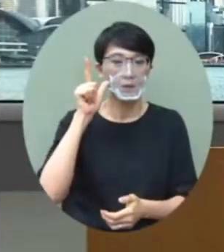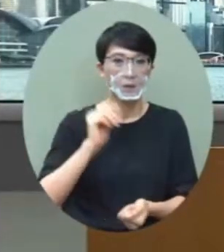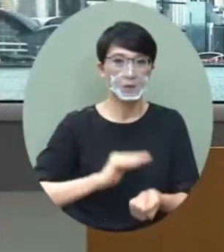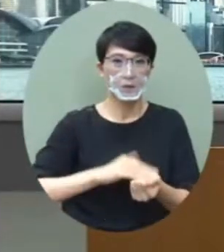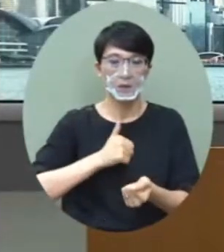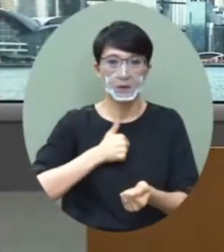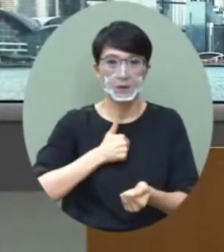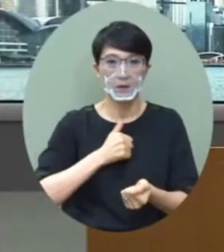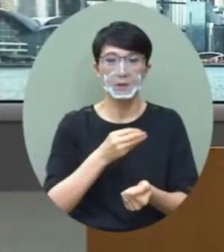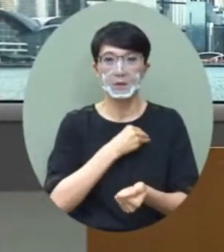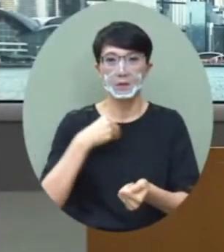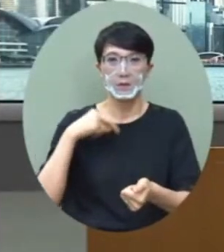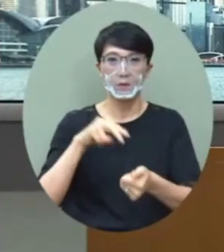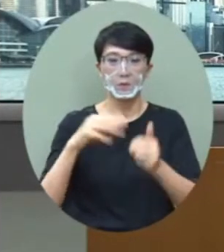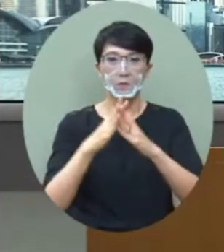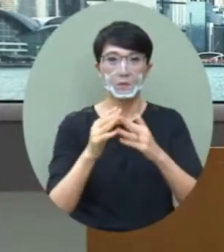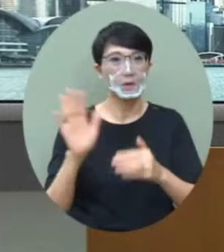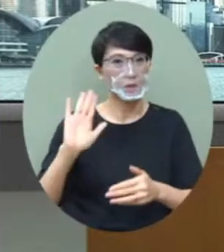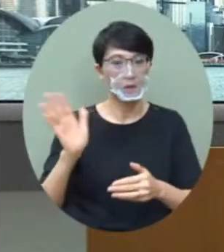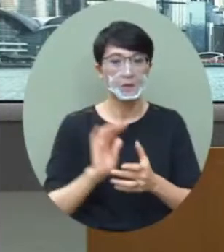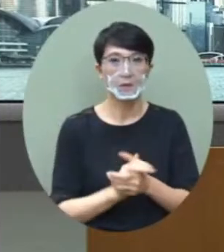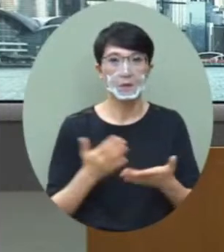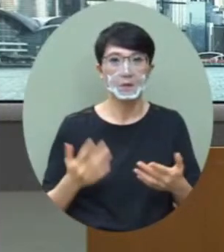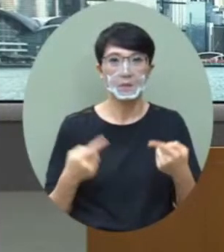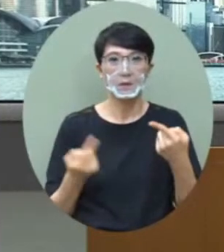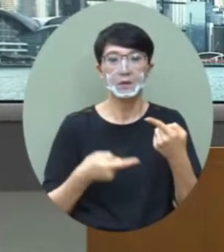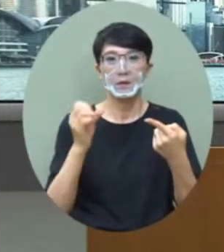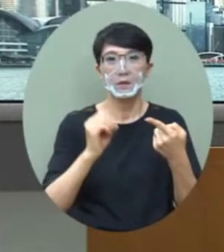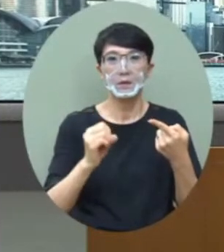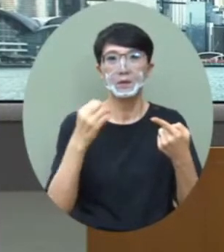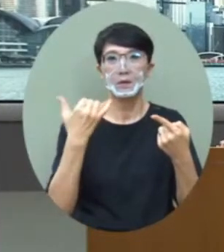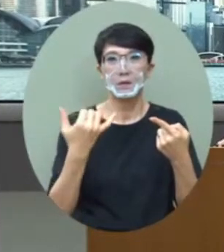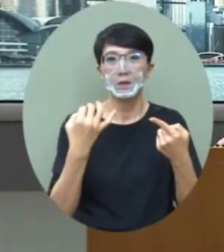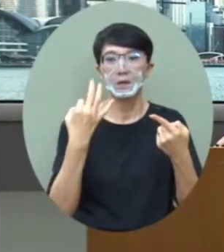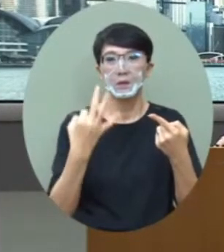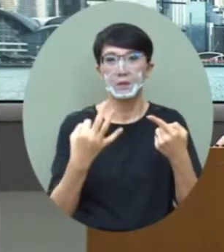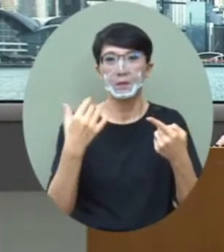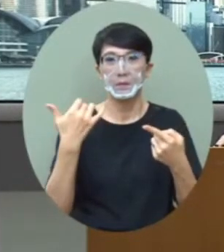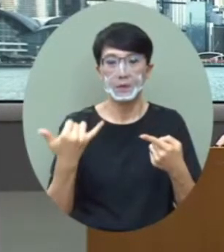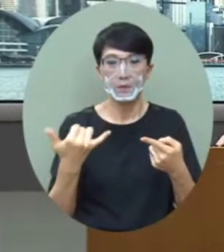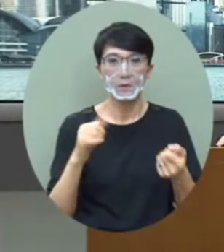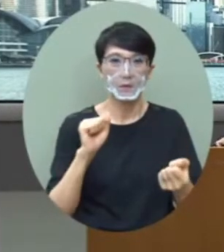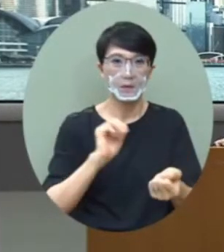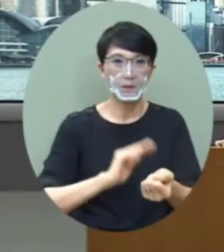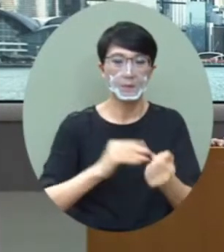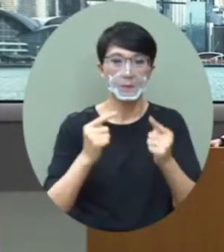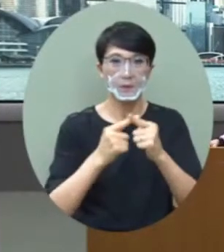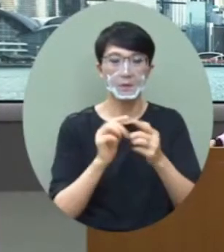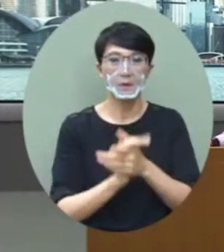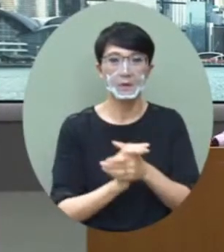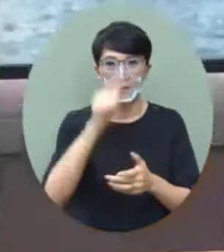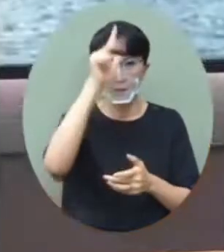Can Dr. Lau brief us on the situation at the AHA, please? Right now,